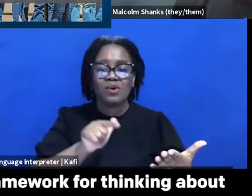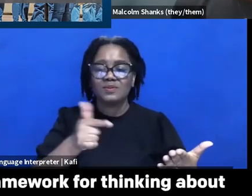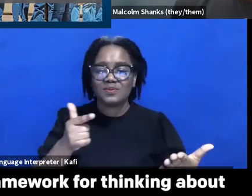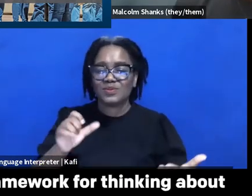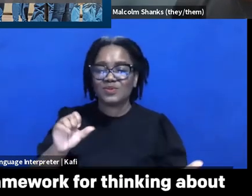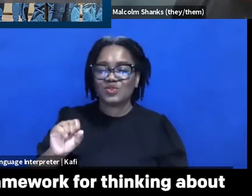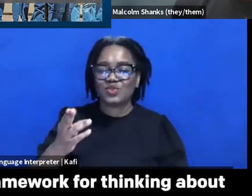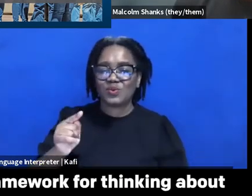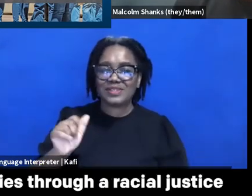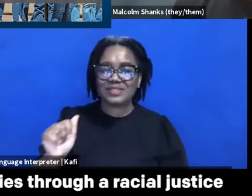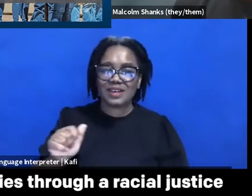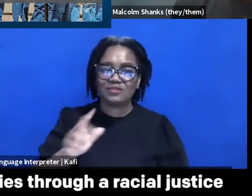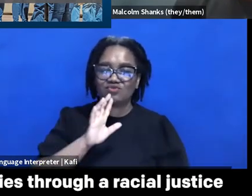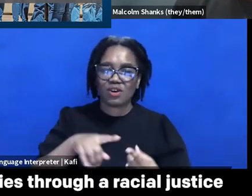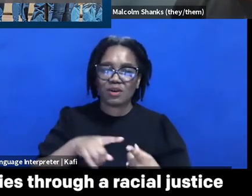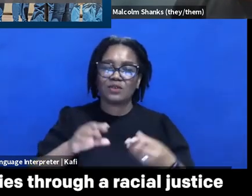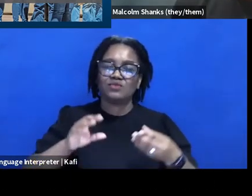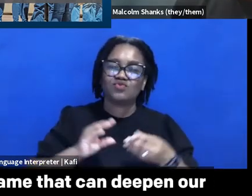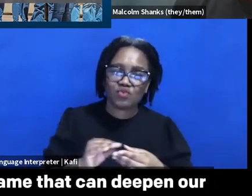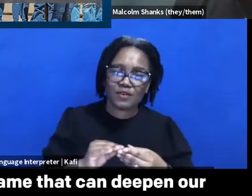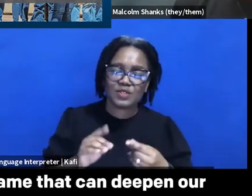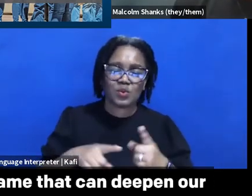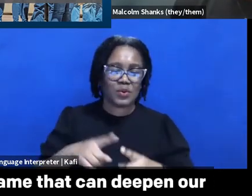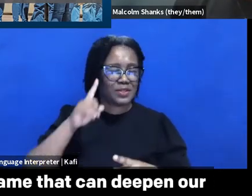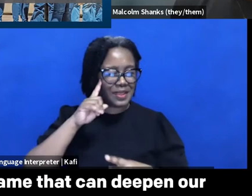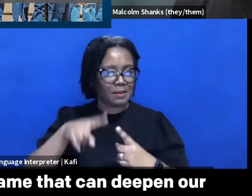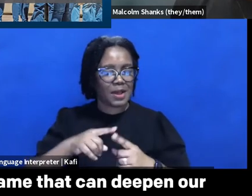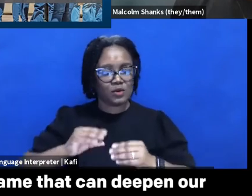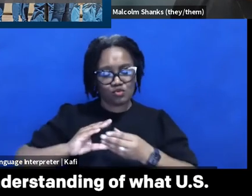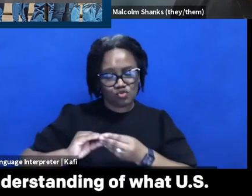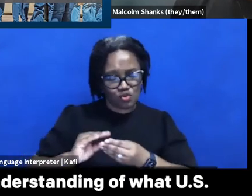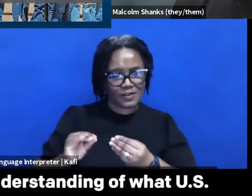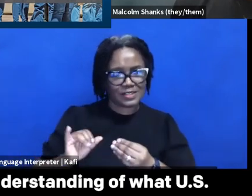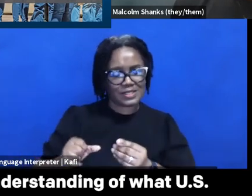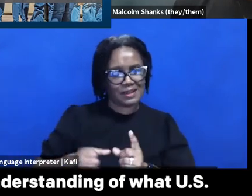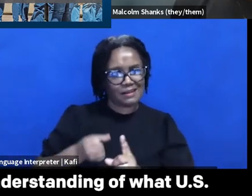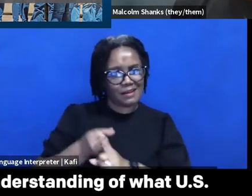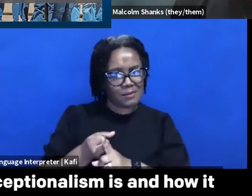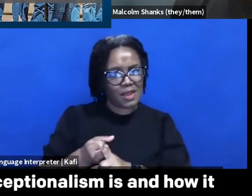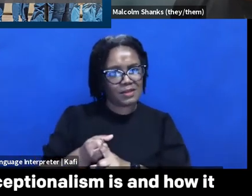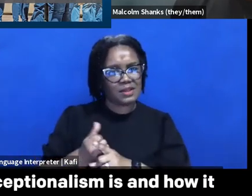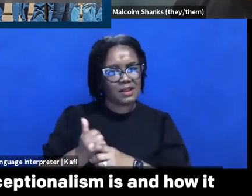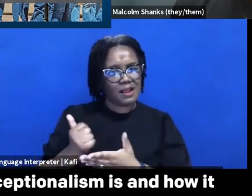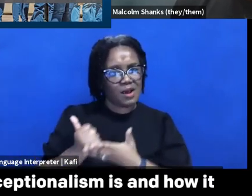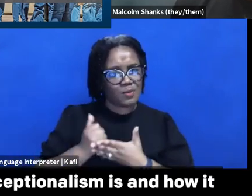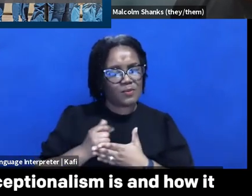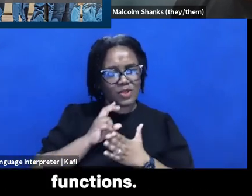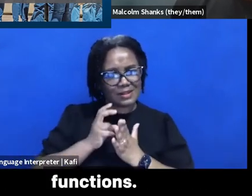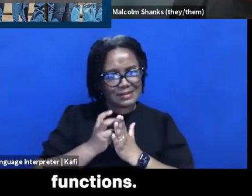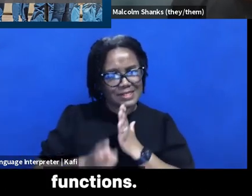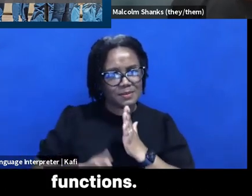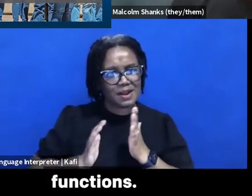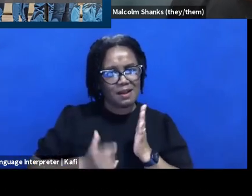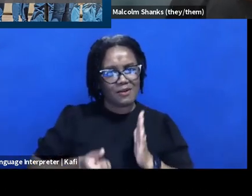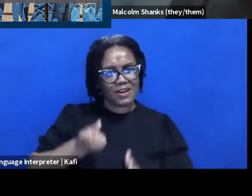offer a framework for thinking about stories through a racial justice frame that can deepen our understanding of what US exceptionalism is and how it